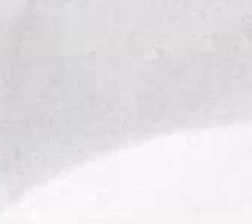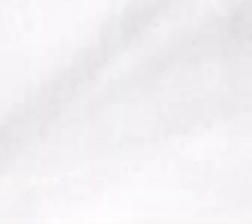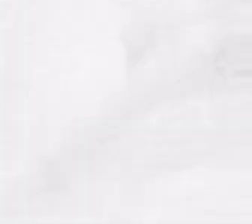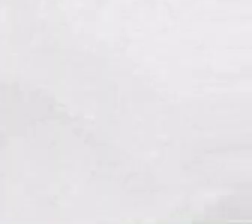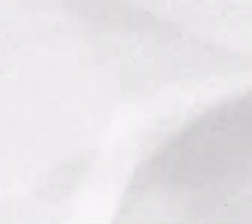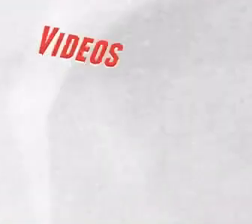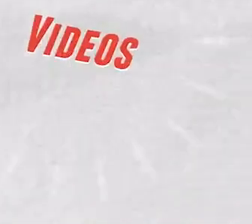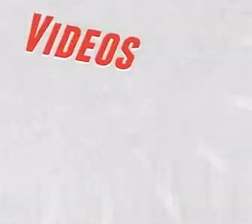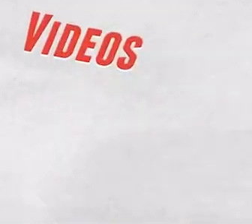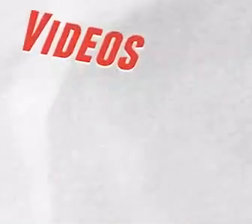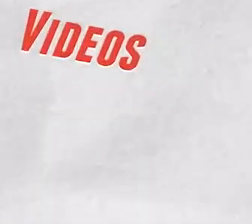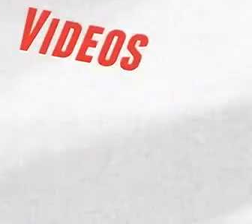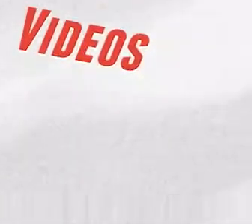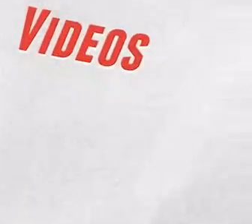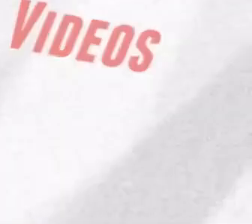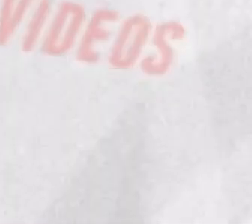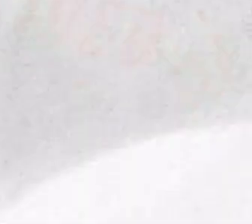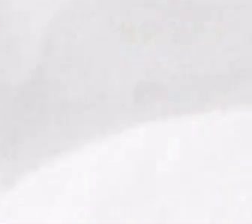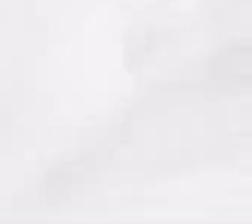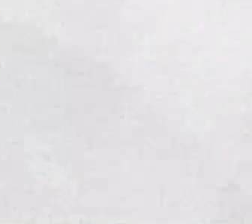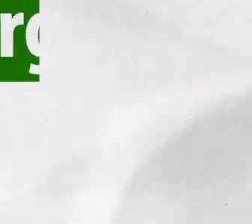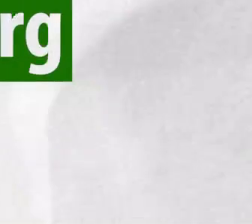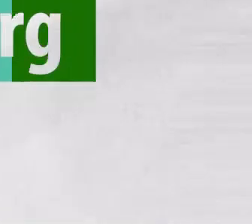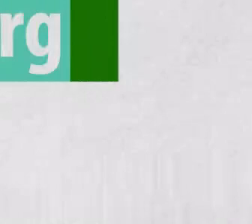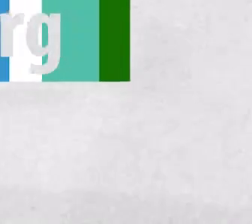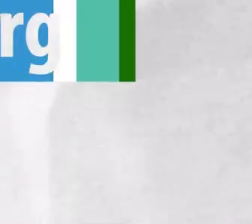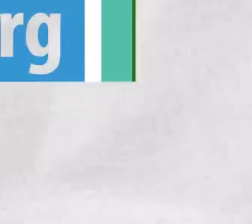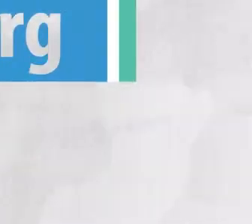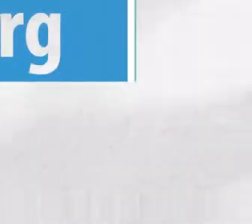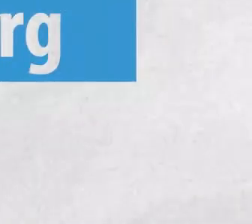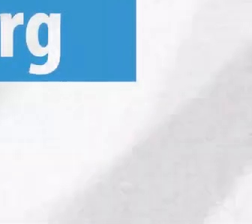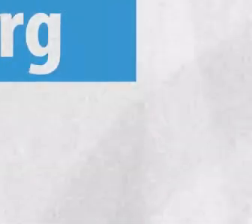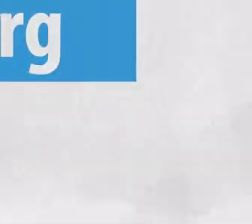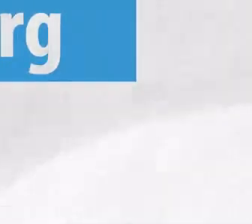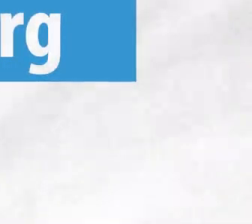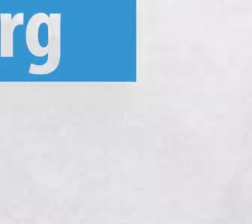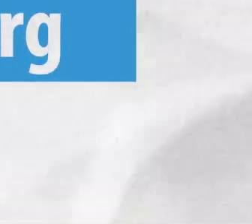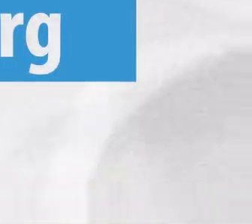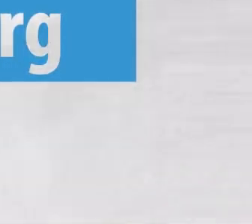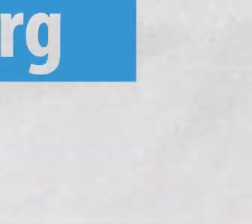Why not upload your writing, your videos, and your ideas to the Creativity